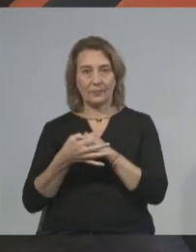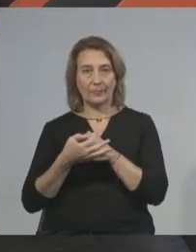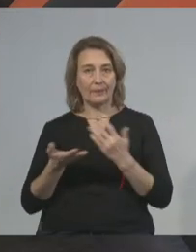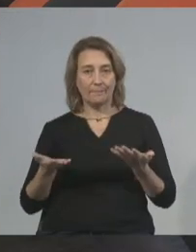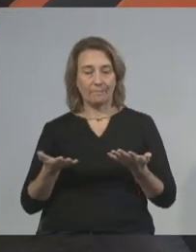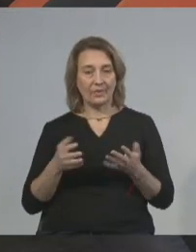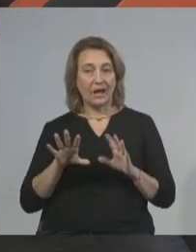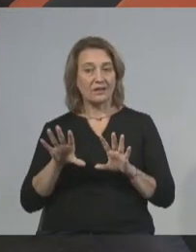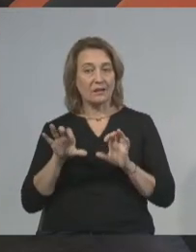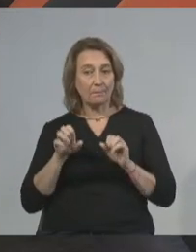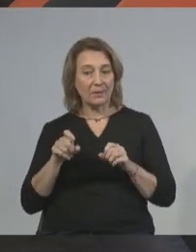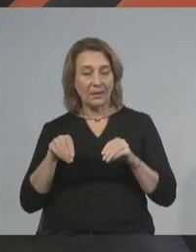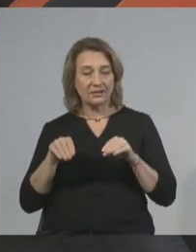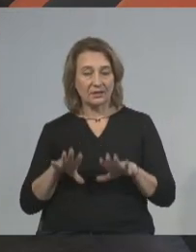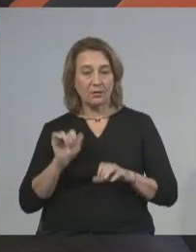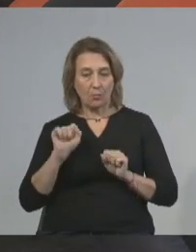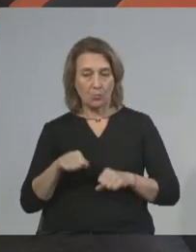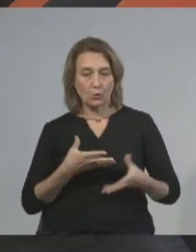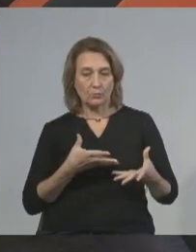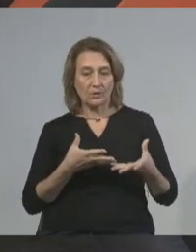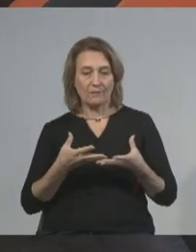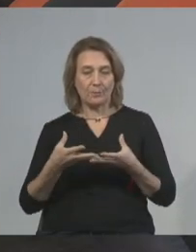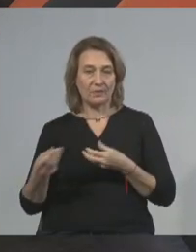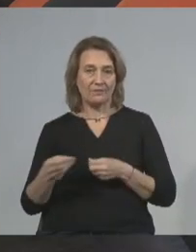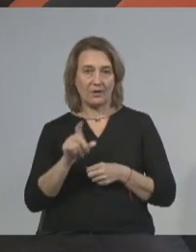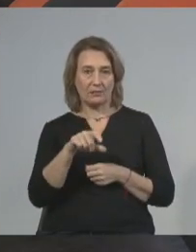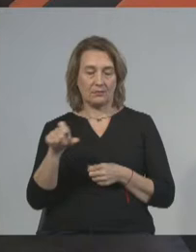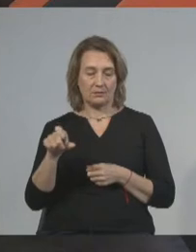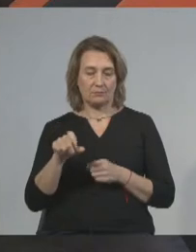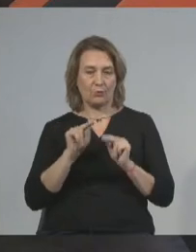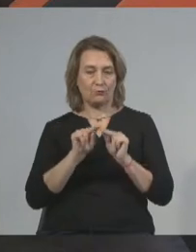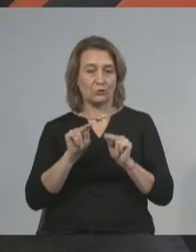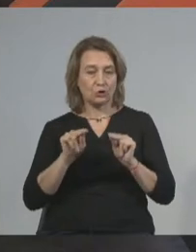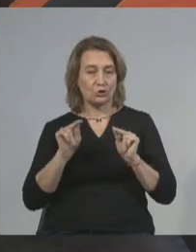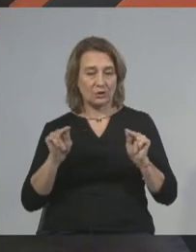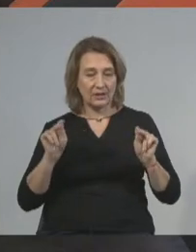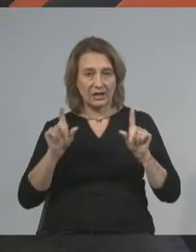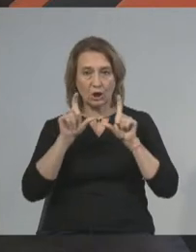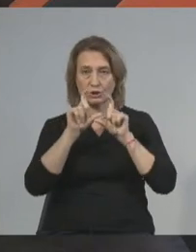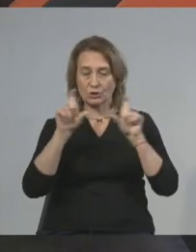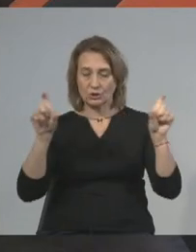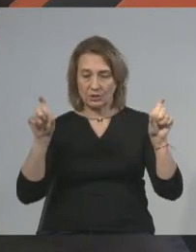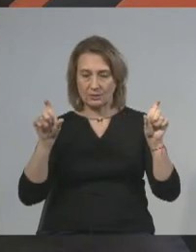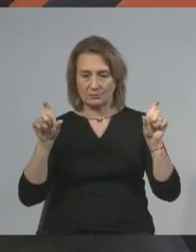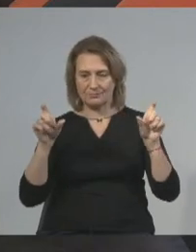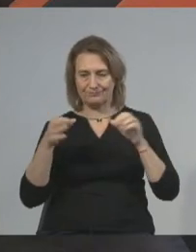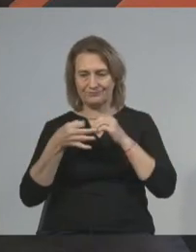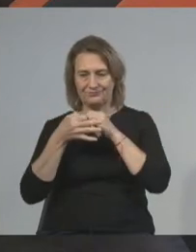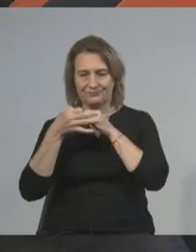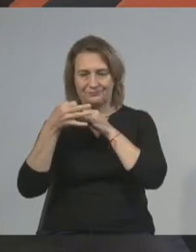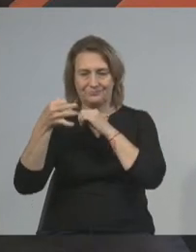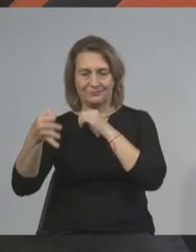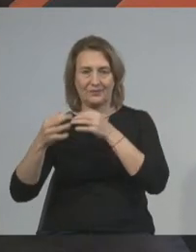or important companies those people who might have an impact on people's opinion and